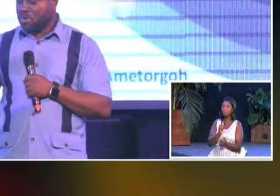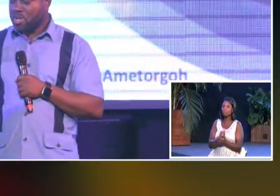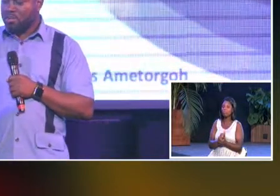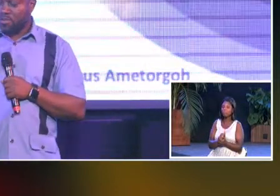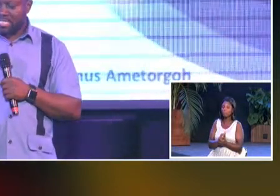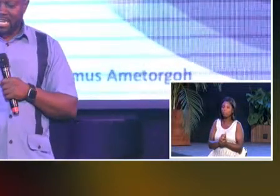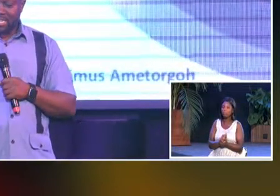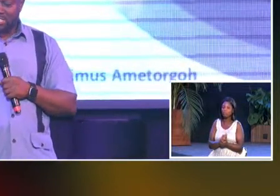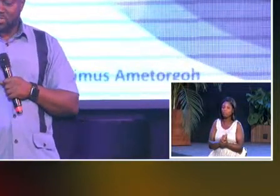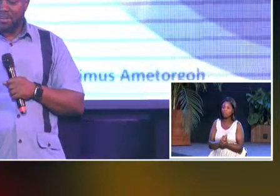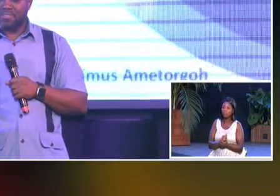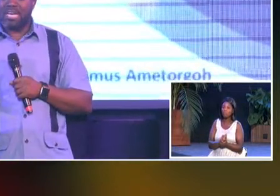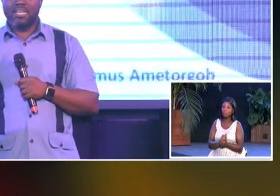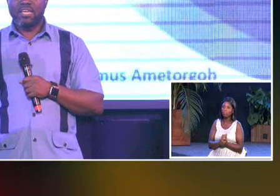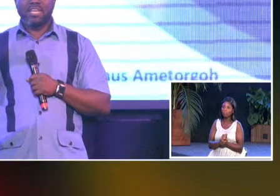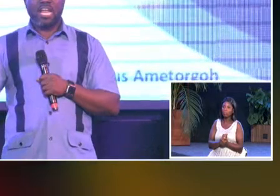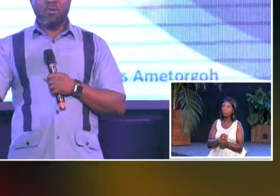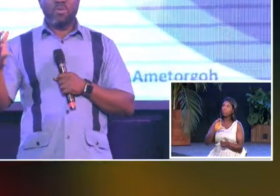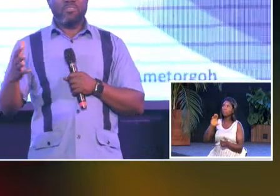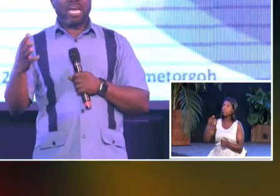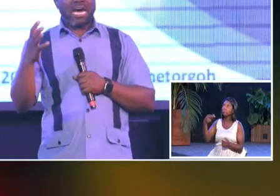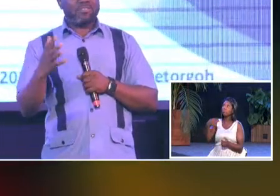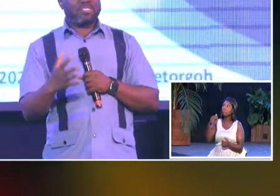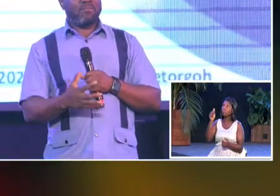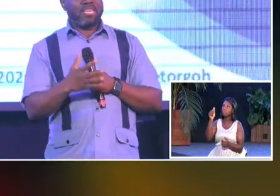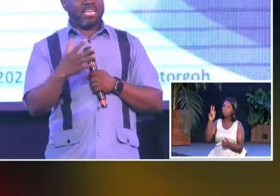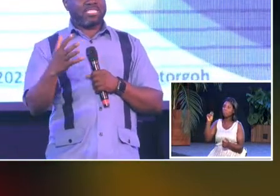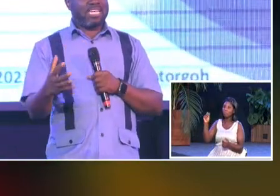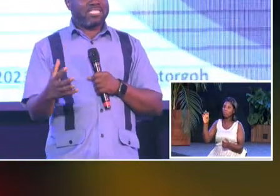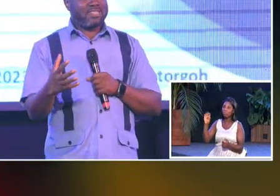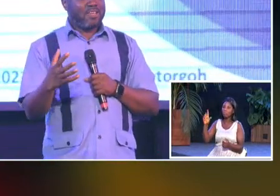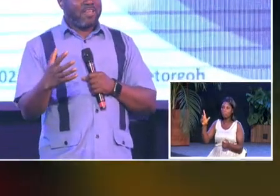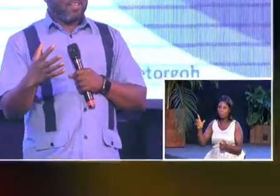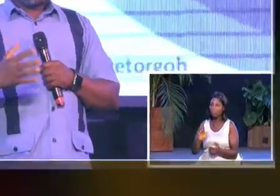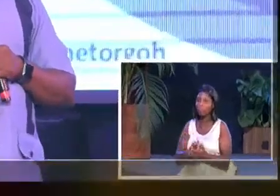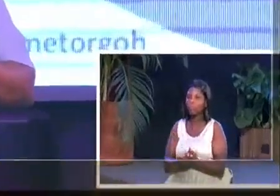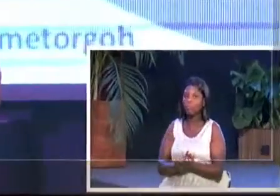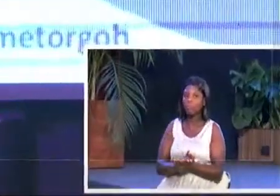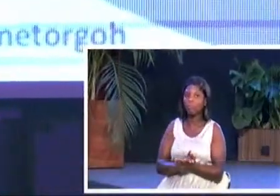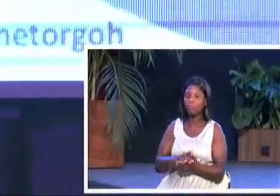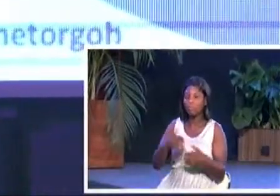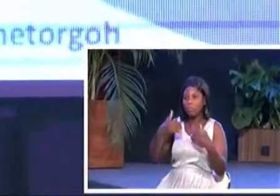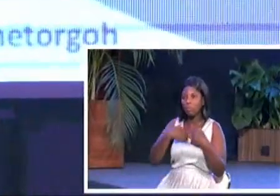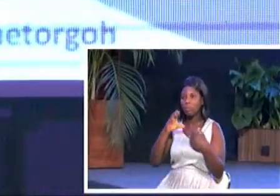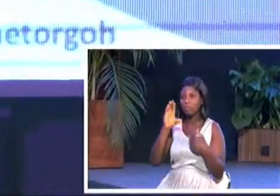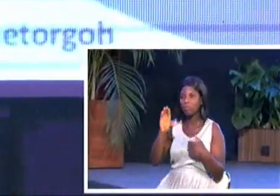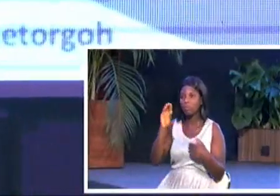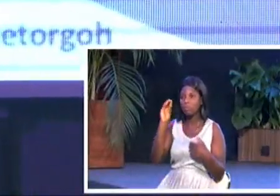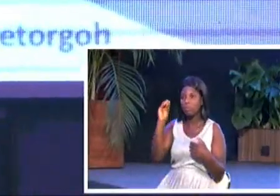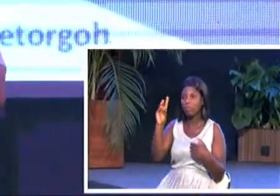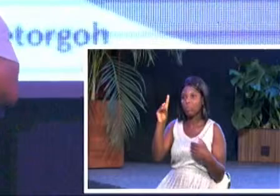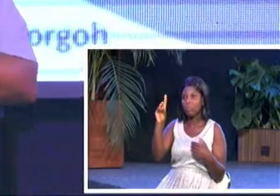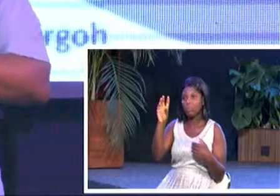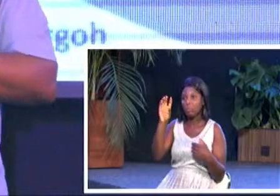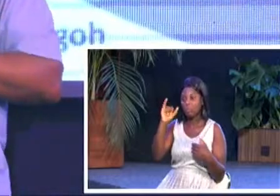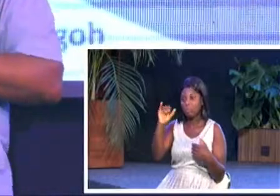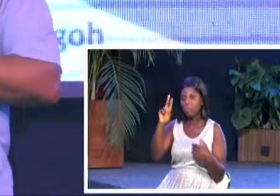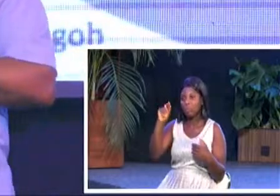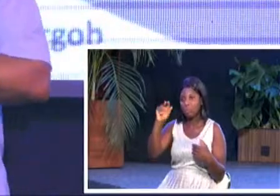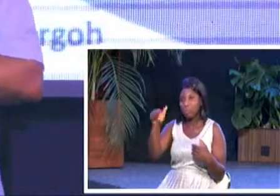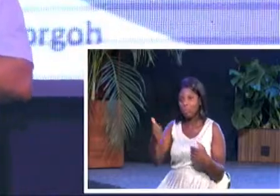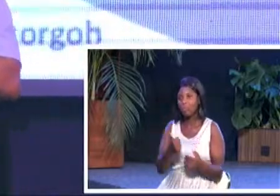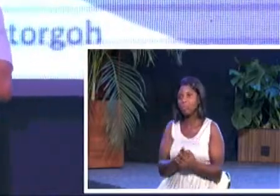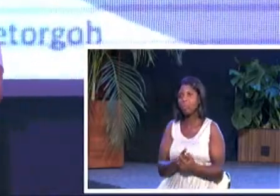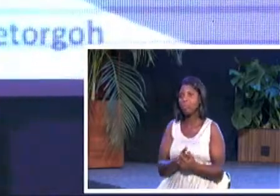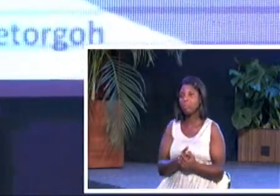So for channels, you have that. Now we even have something exciting in the gaming sector. I'm